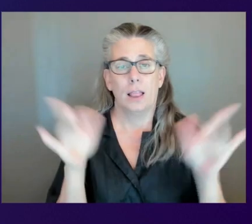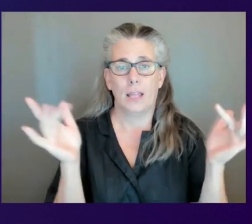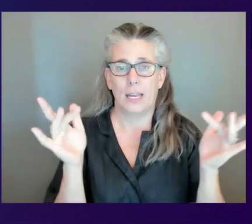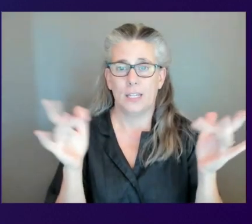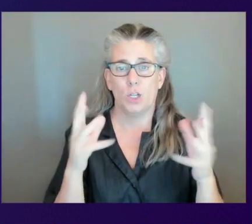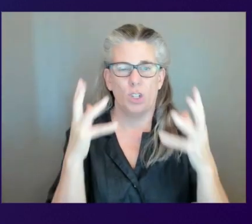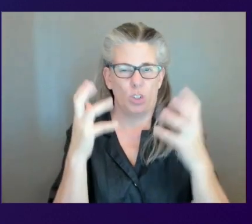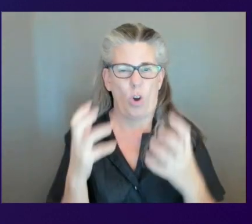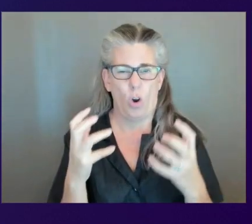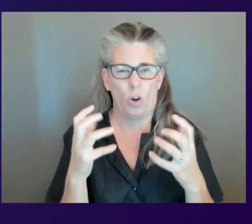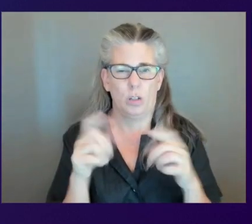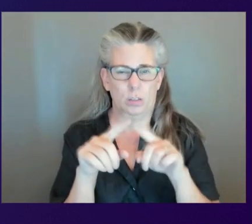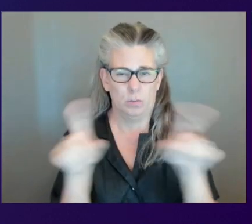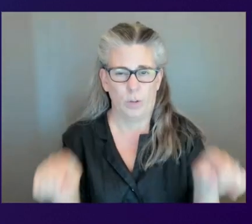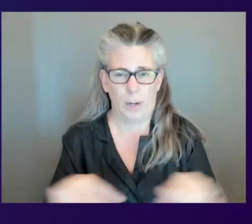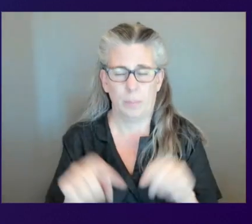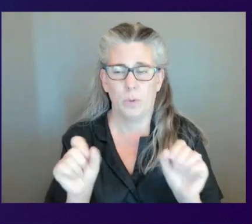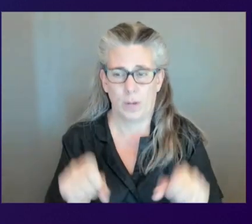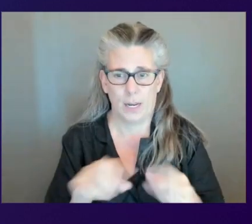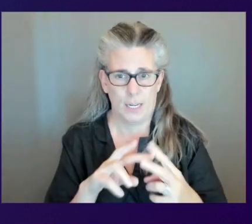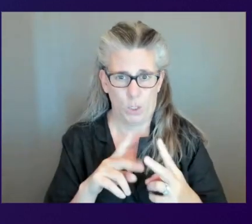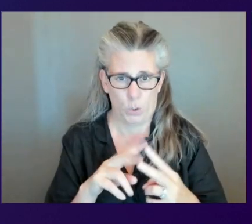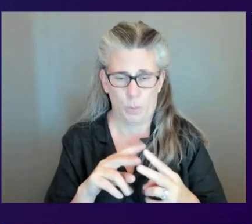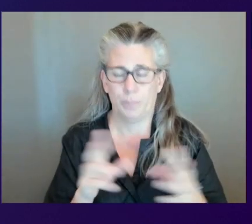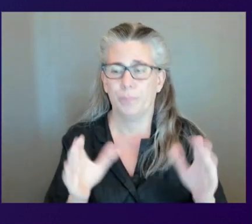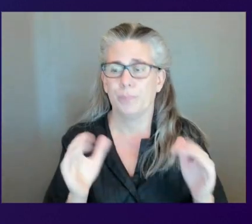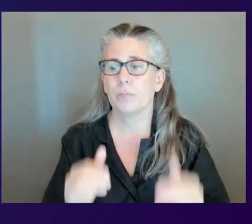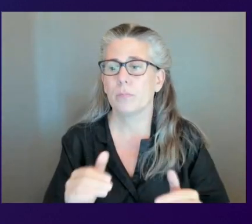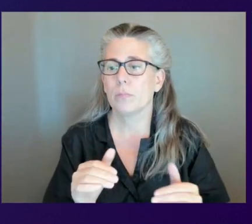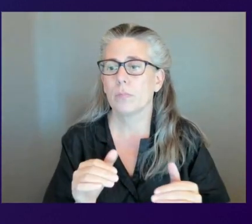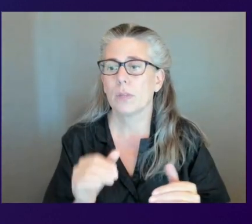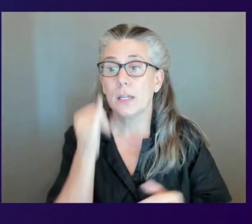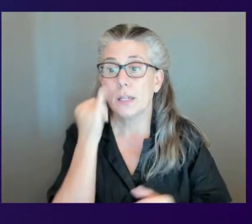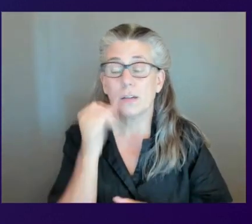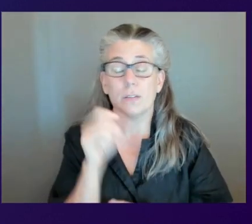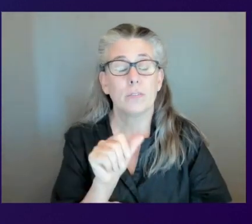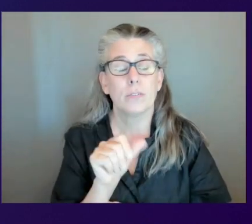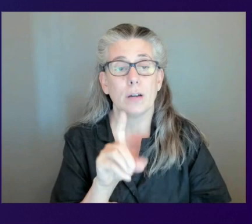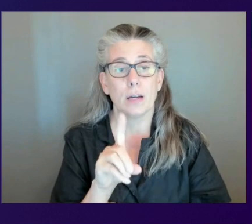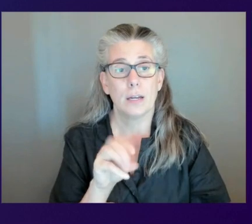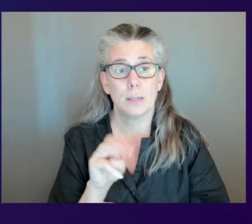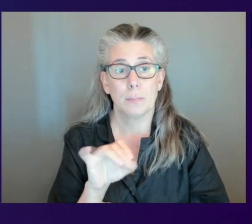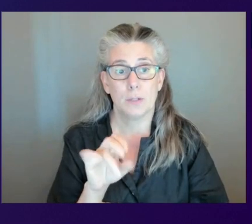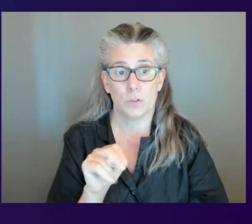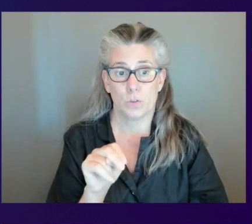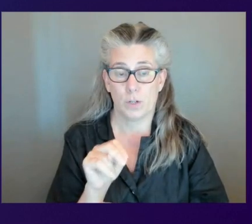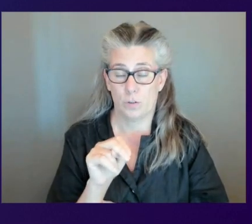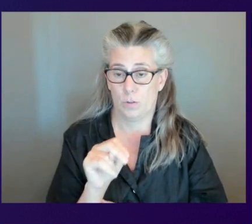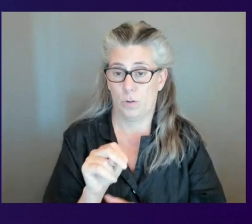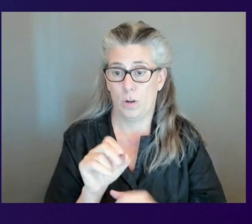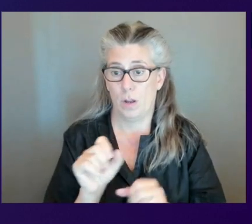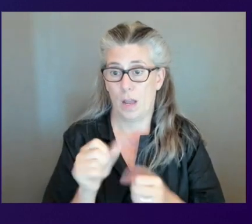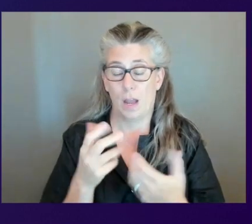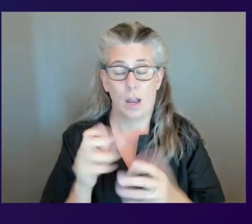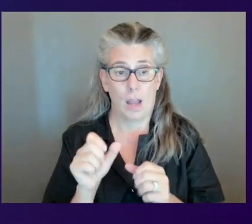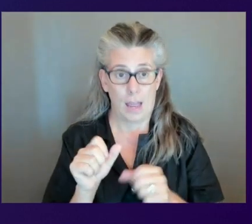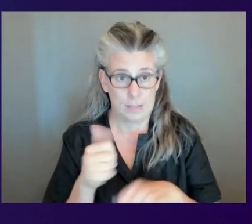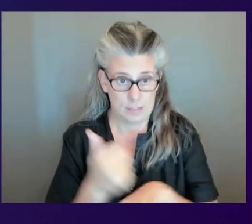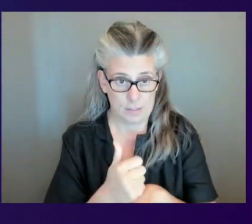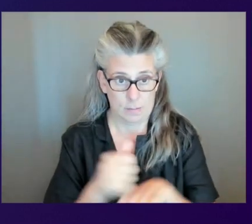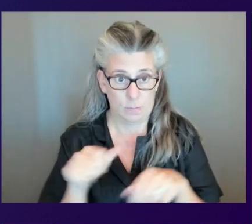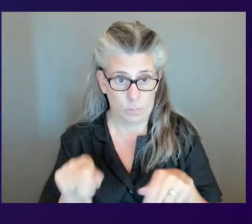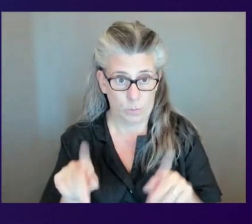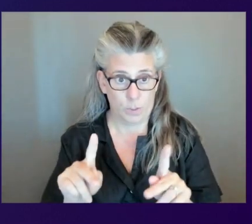in the right choice. Exactly, right. But if your administrator has configured, you can actually transfer files back and forth between the